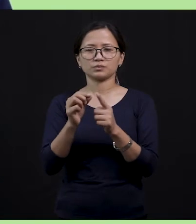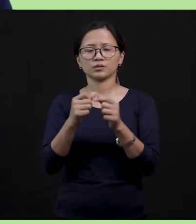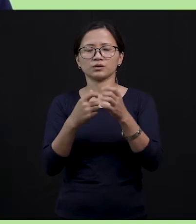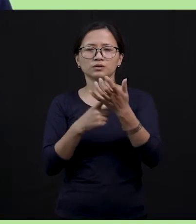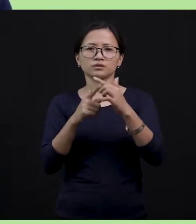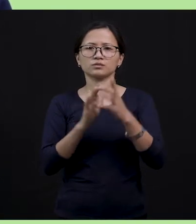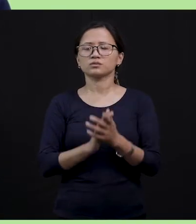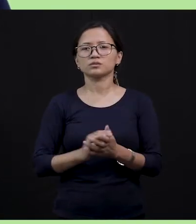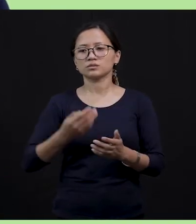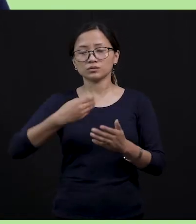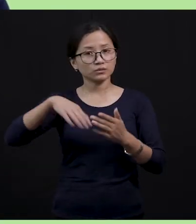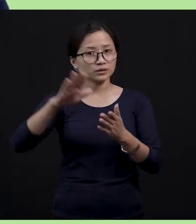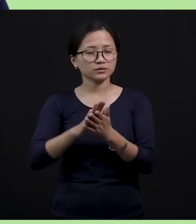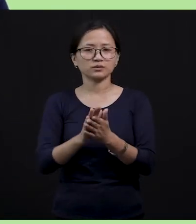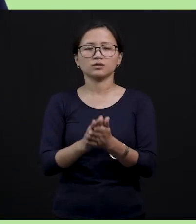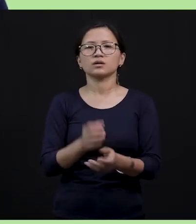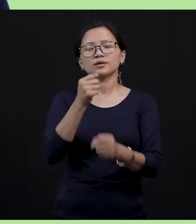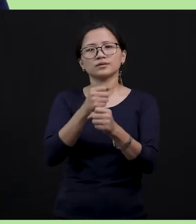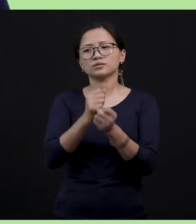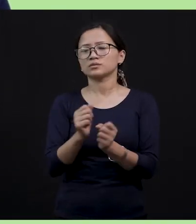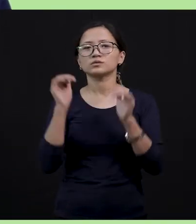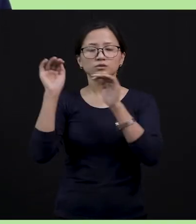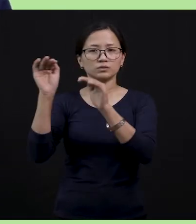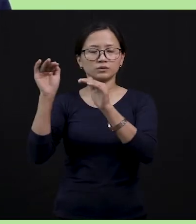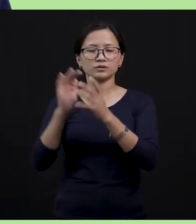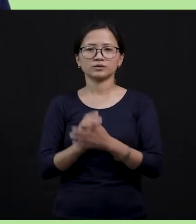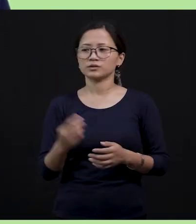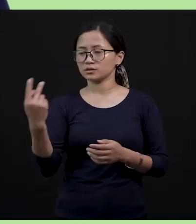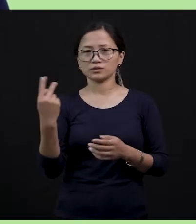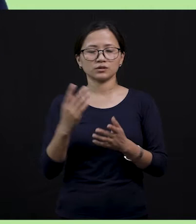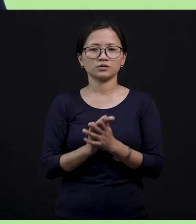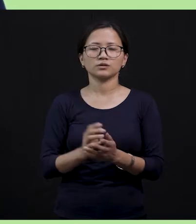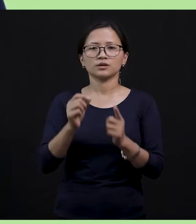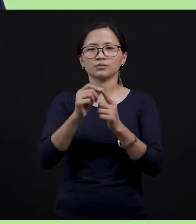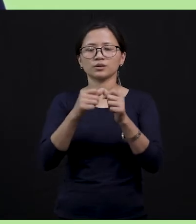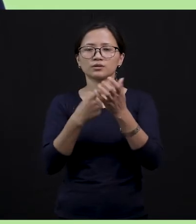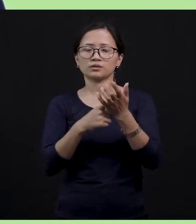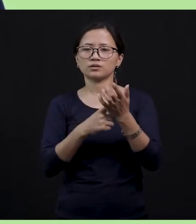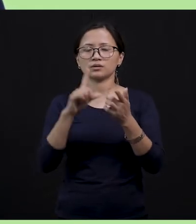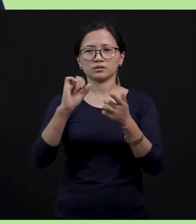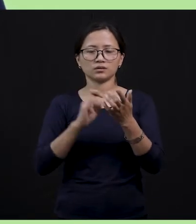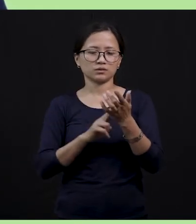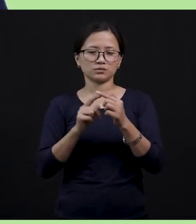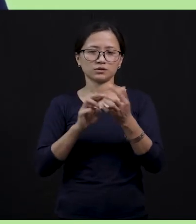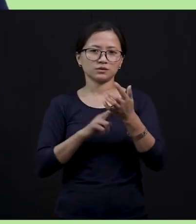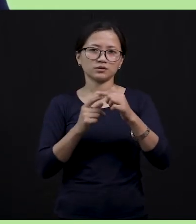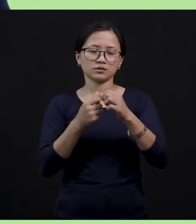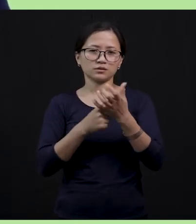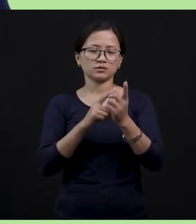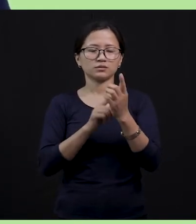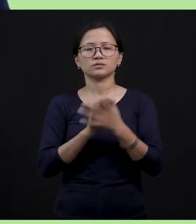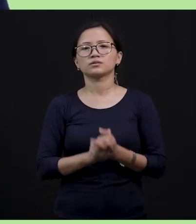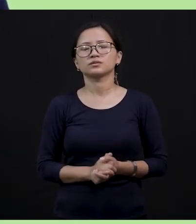the government and we will be supporting each other in the parliament. So that is how when two political parties come together to